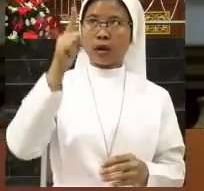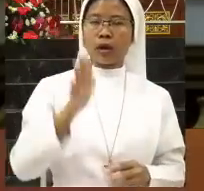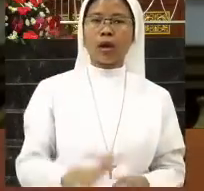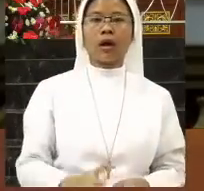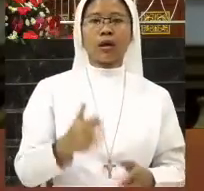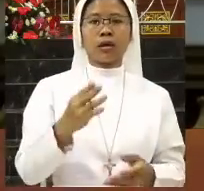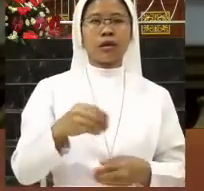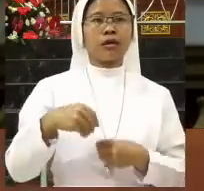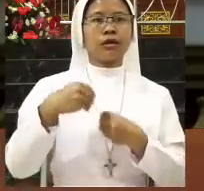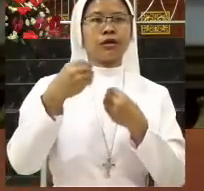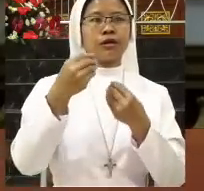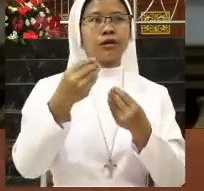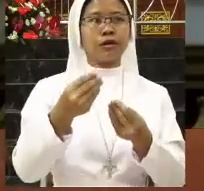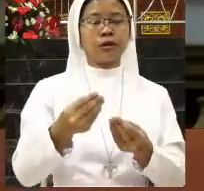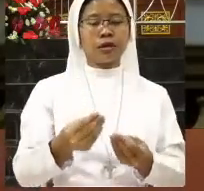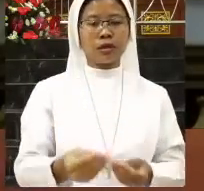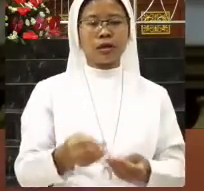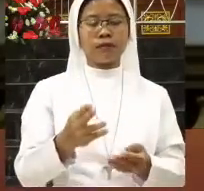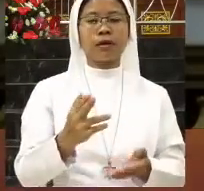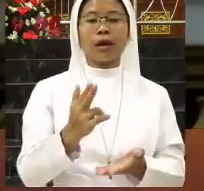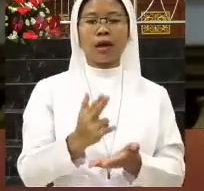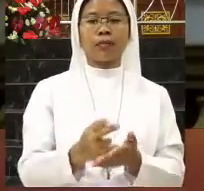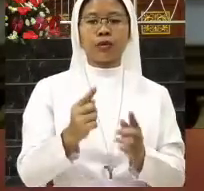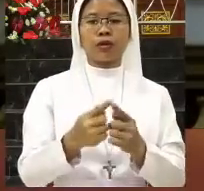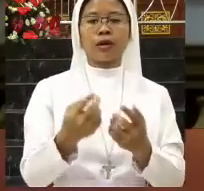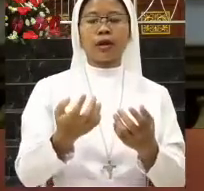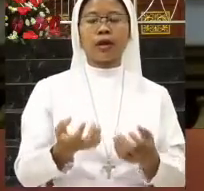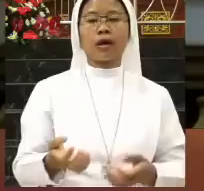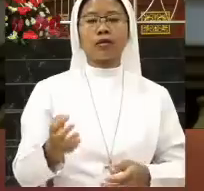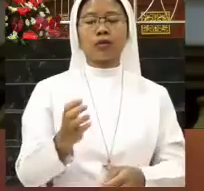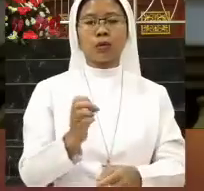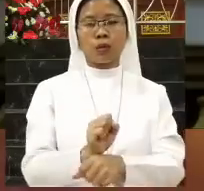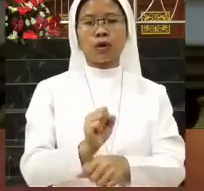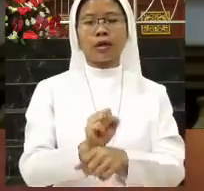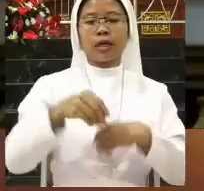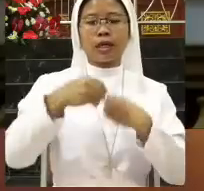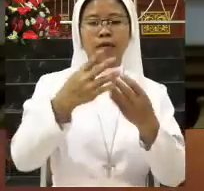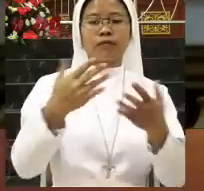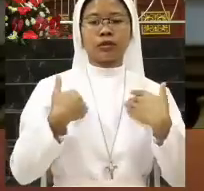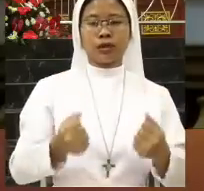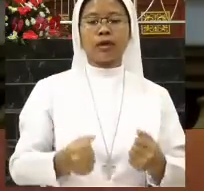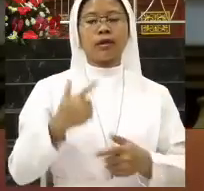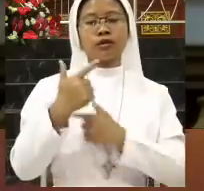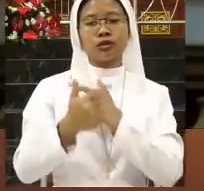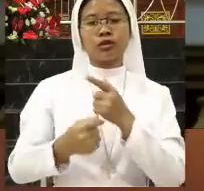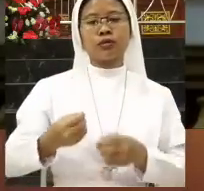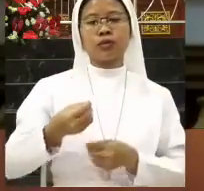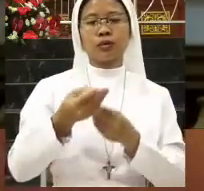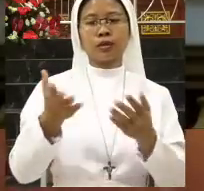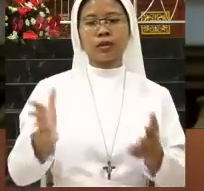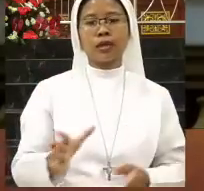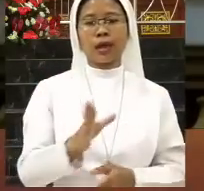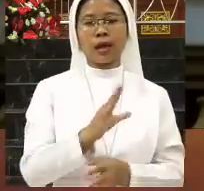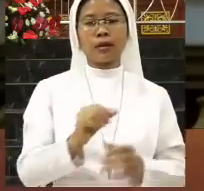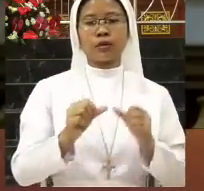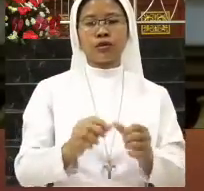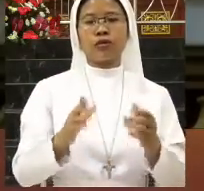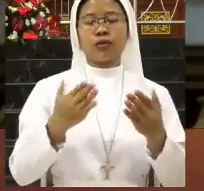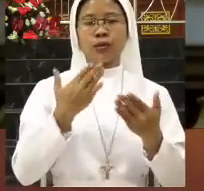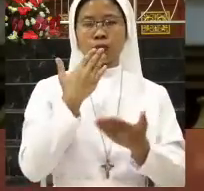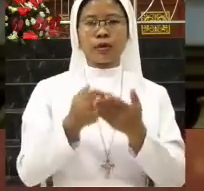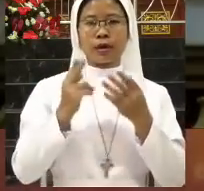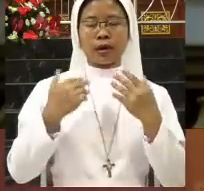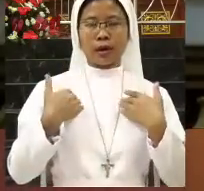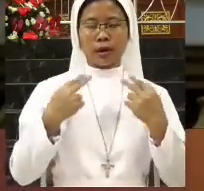their heroic effort, grant them strength, generosity, and continued health.